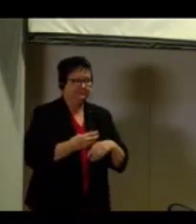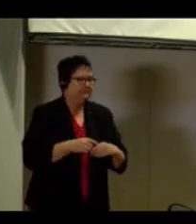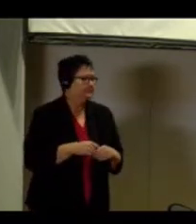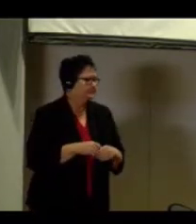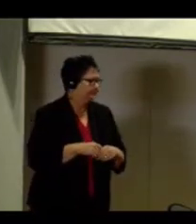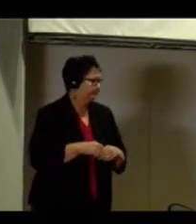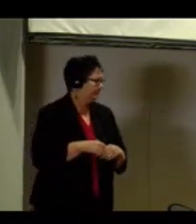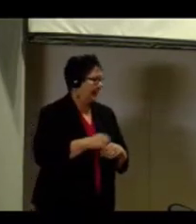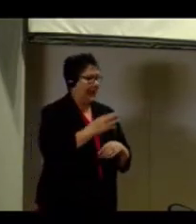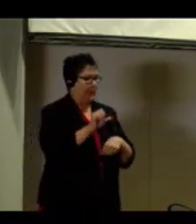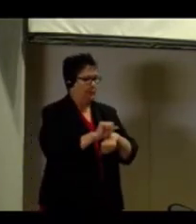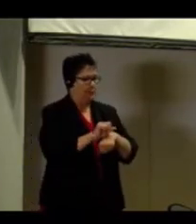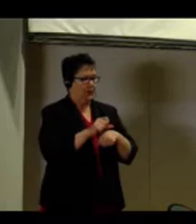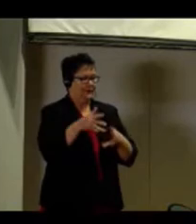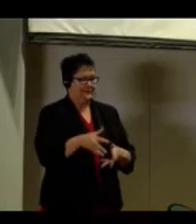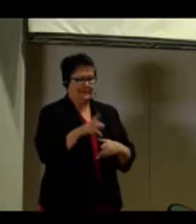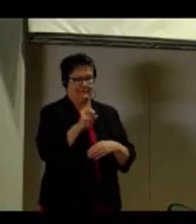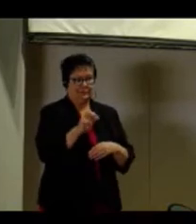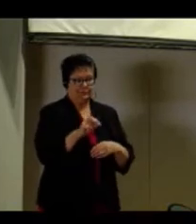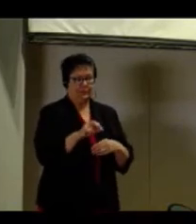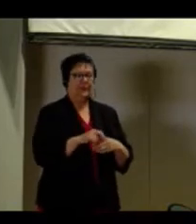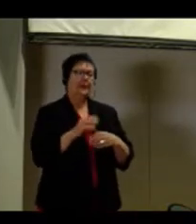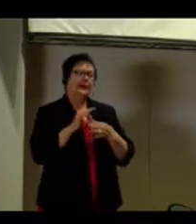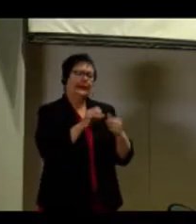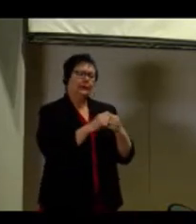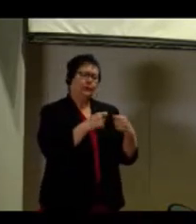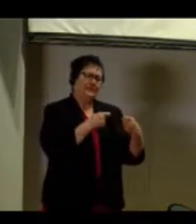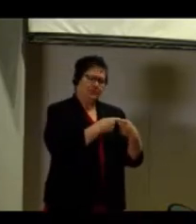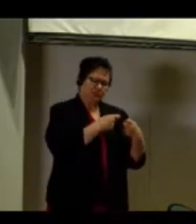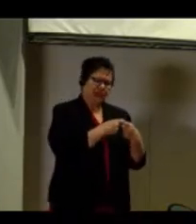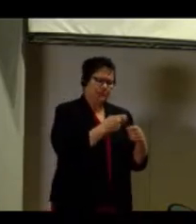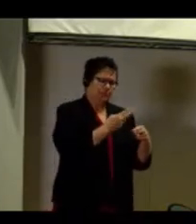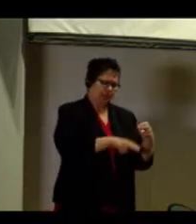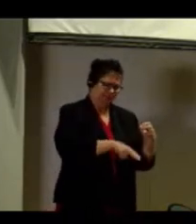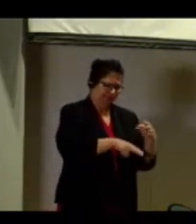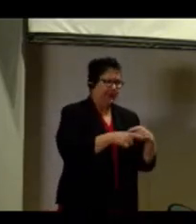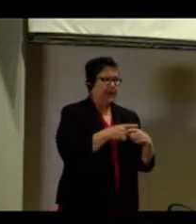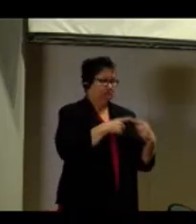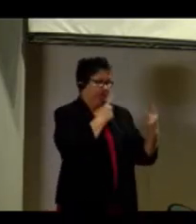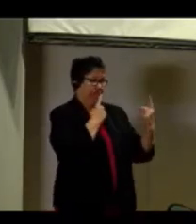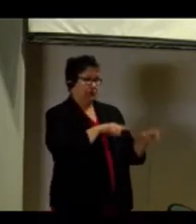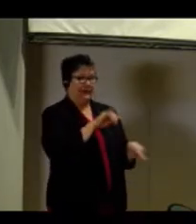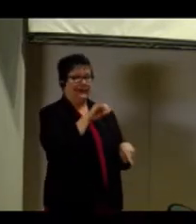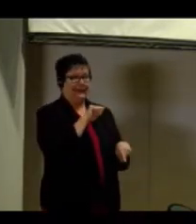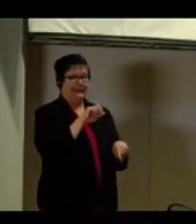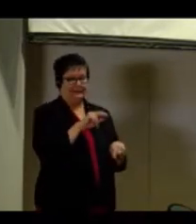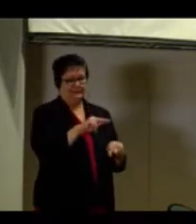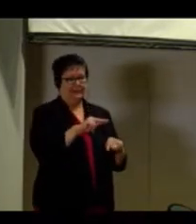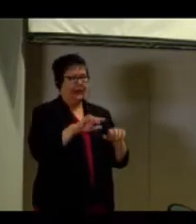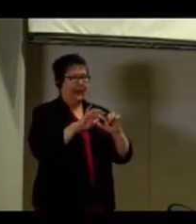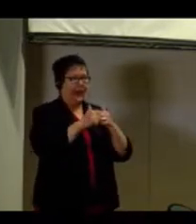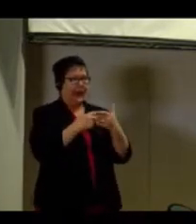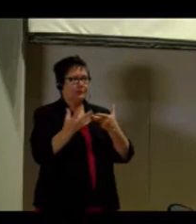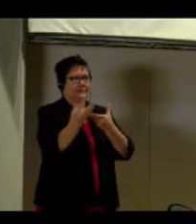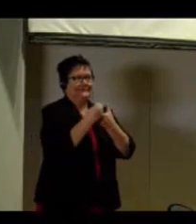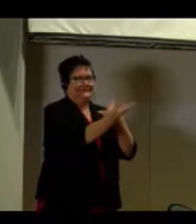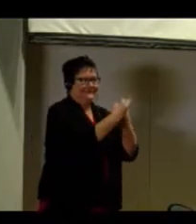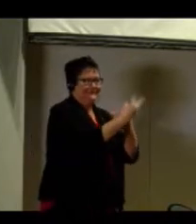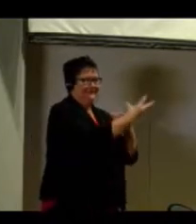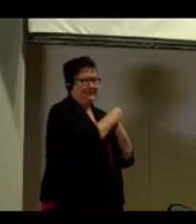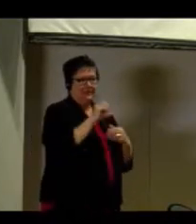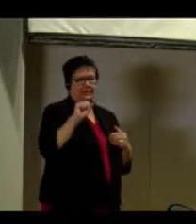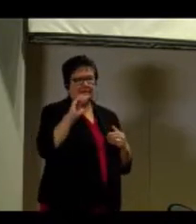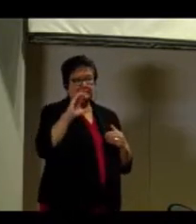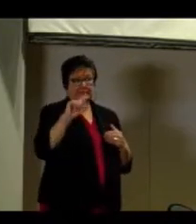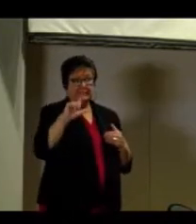to do. So just on digitization briefly, I'd entirely agree with Ian that scaling up is crucial. If we're